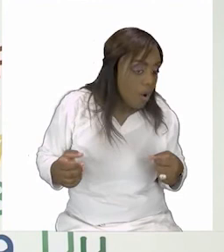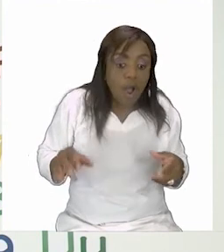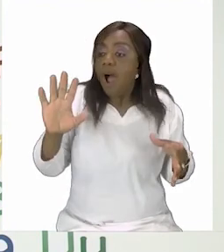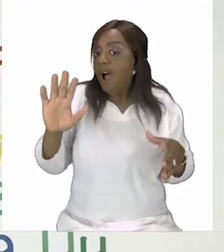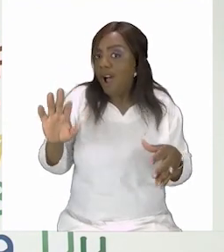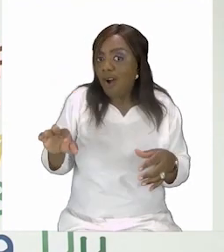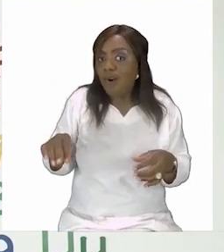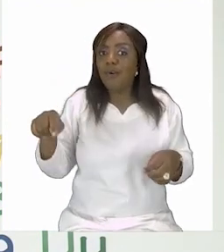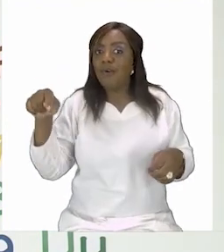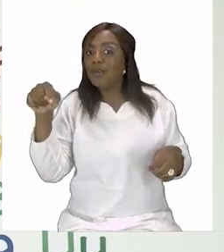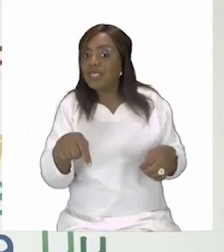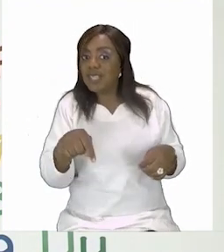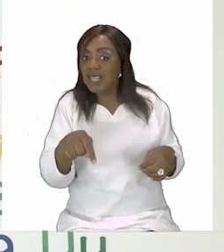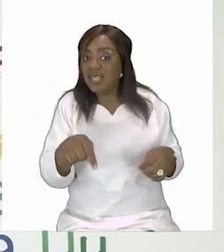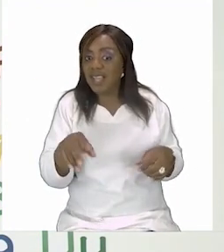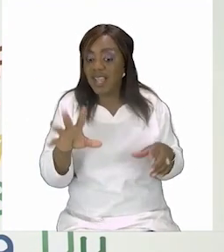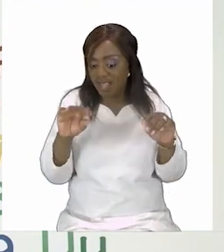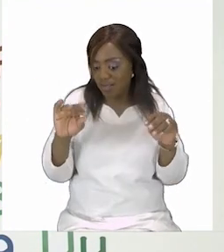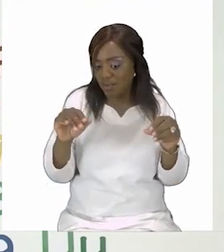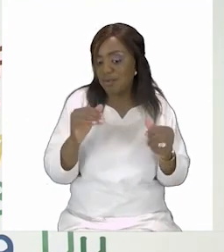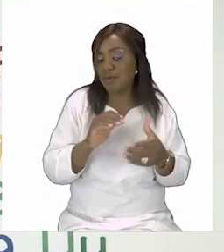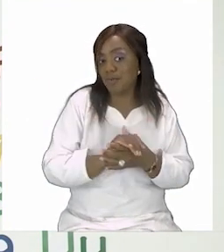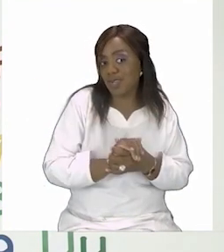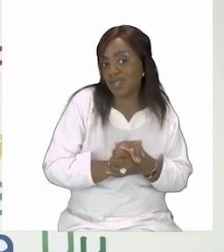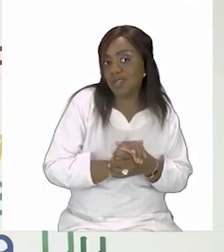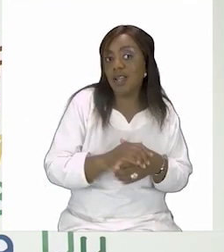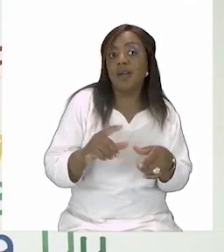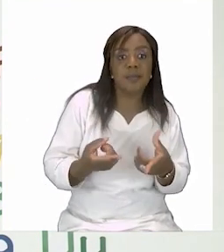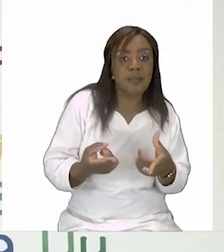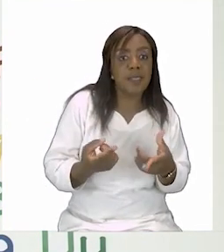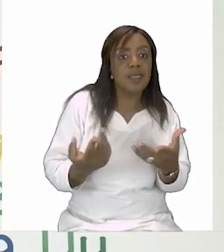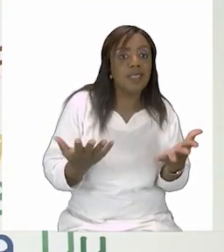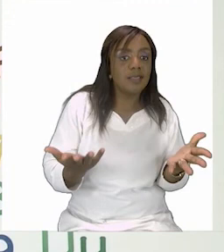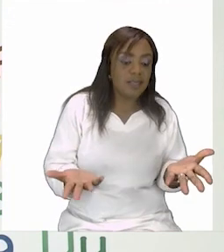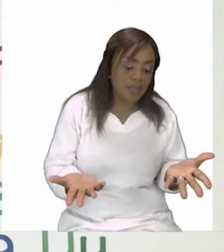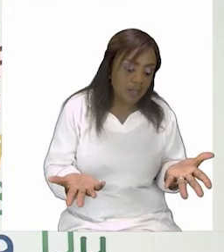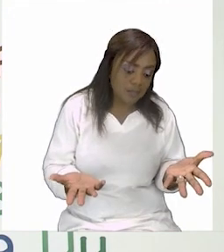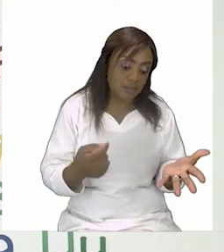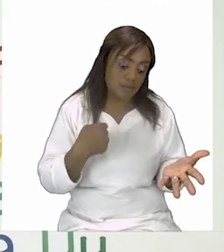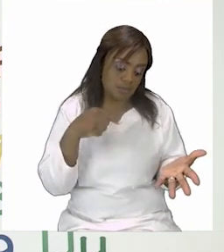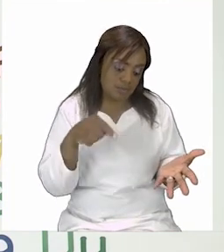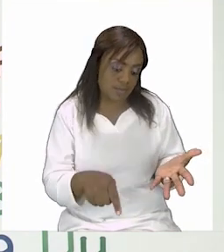Oh, there he is! Hello, Zoshi! So, from Zoshi